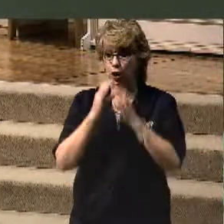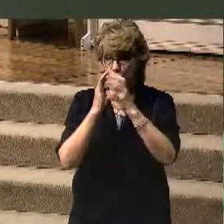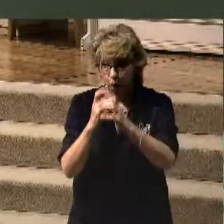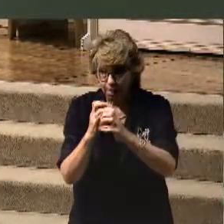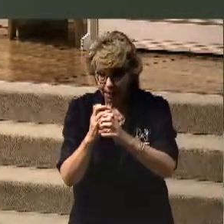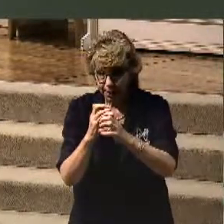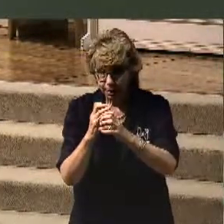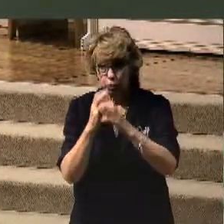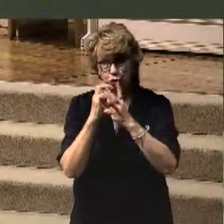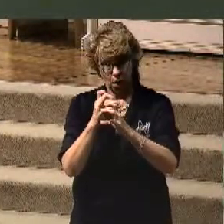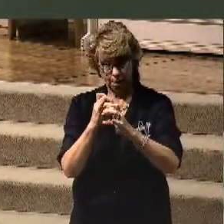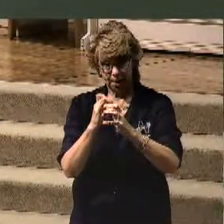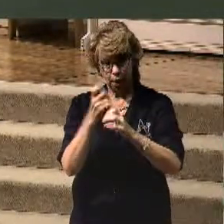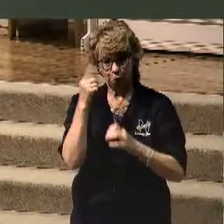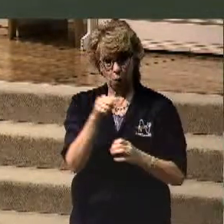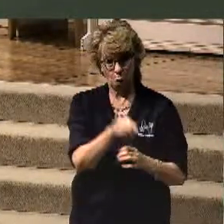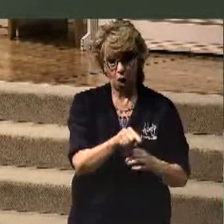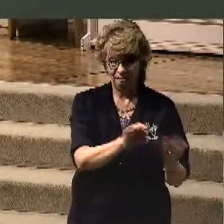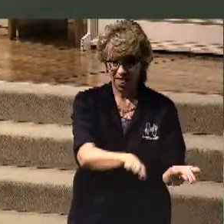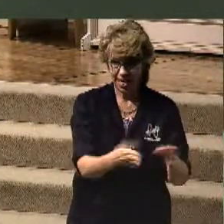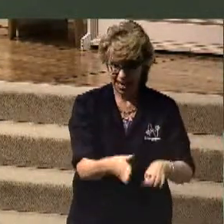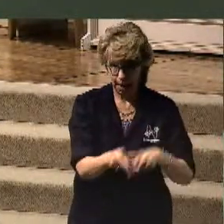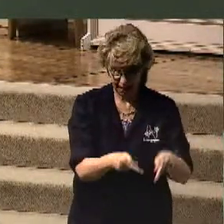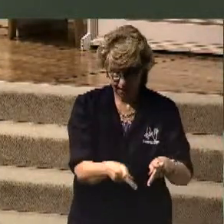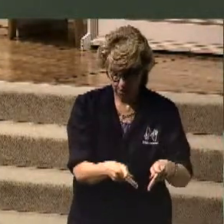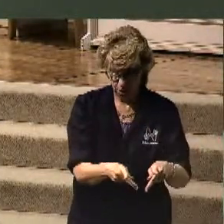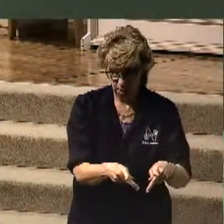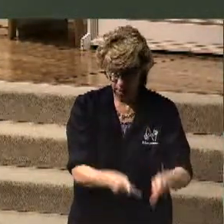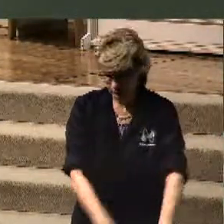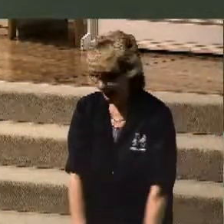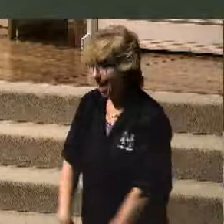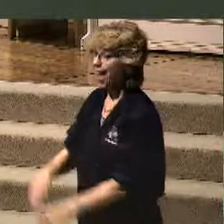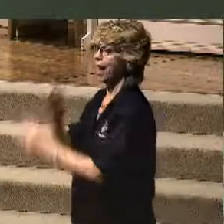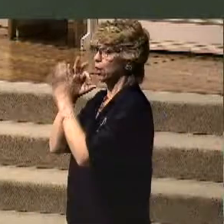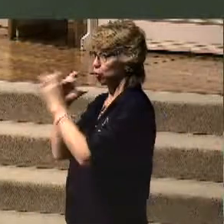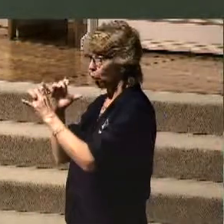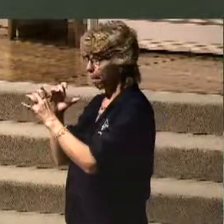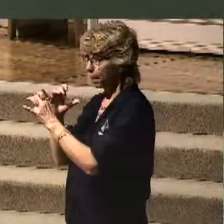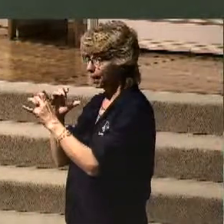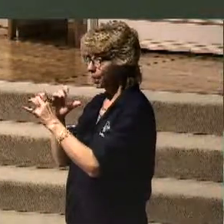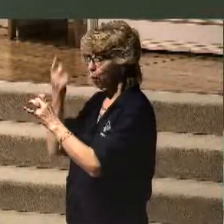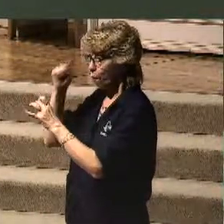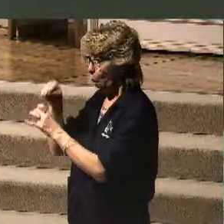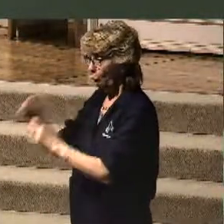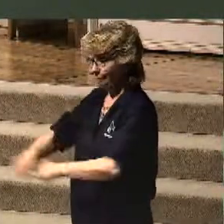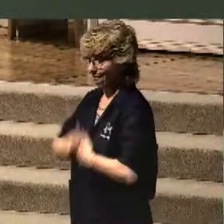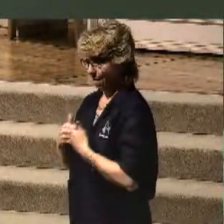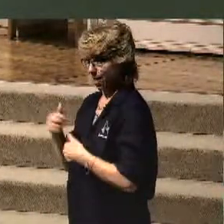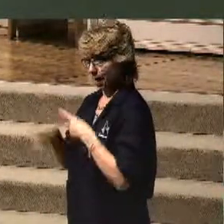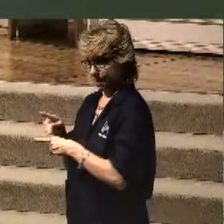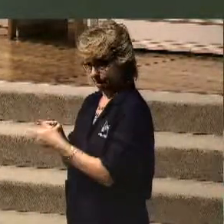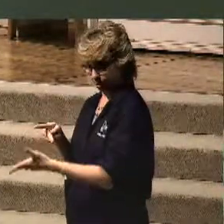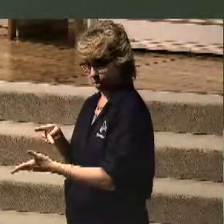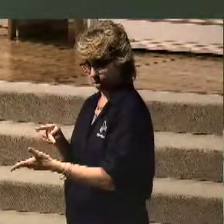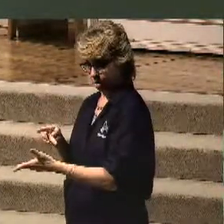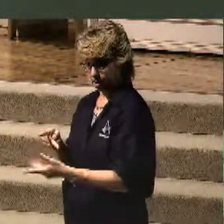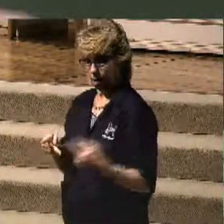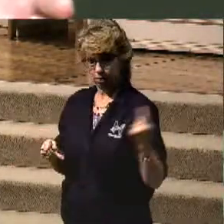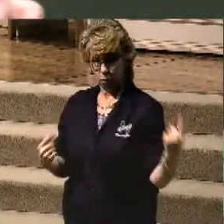call for the dead in Christ, and a trumpet call for the living in Christ, wouldn't that make just simple